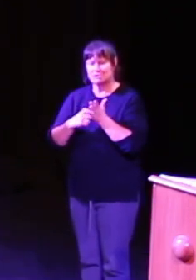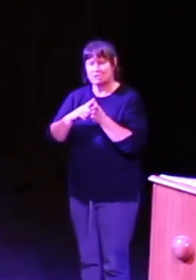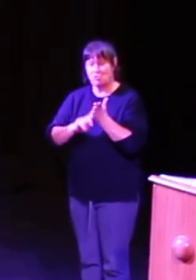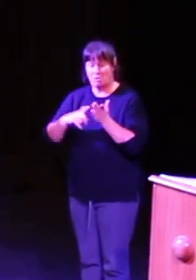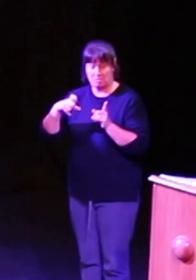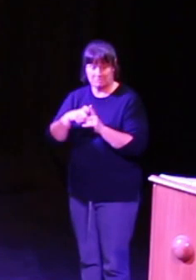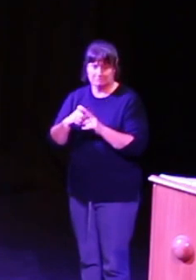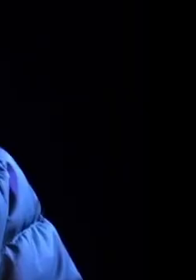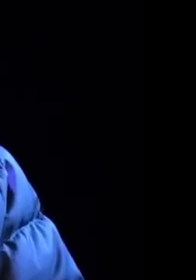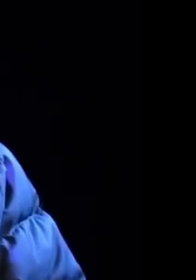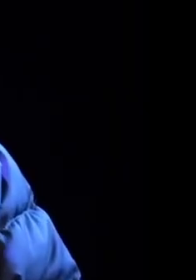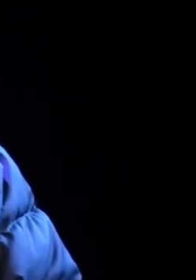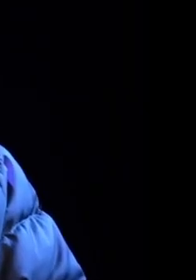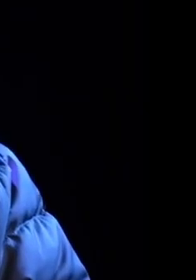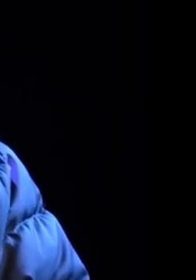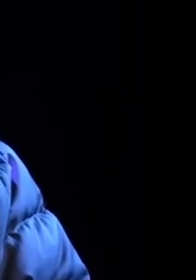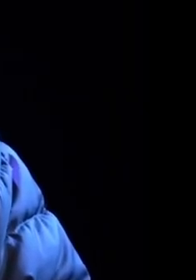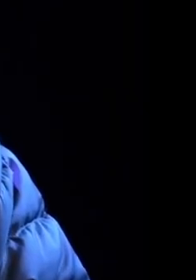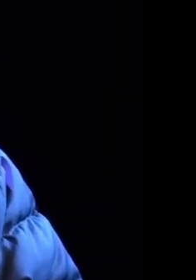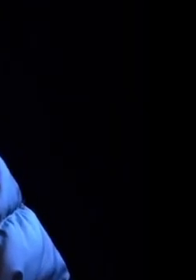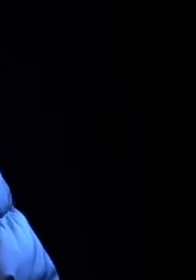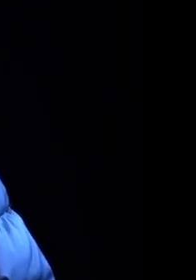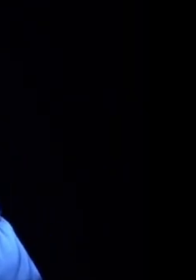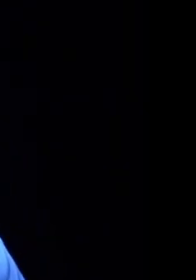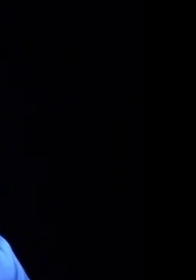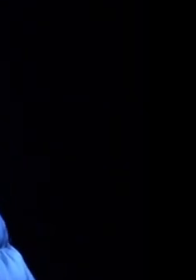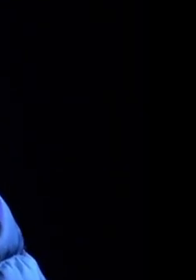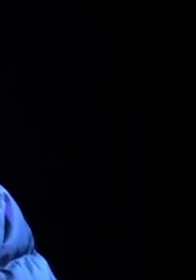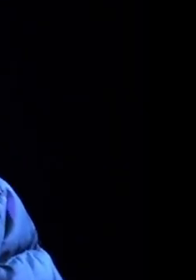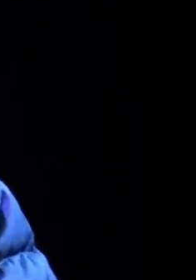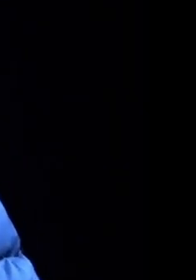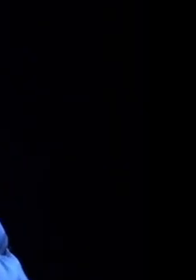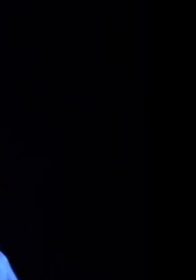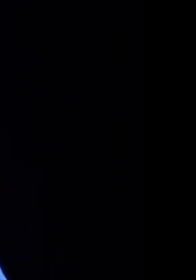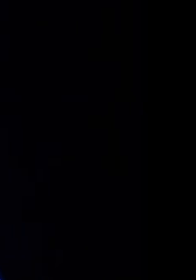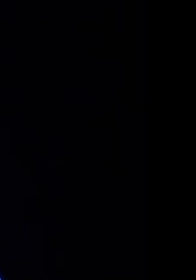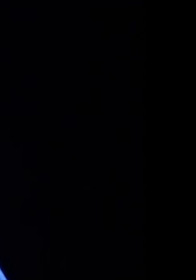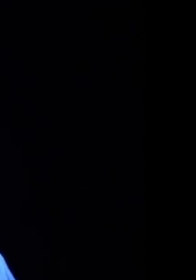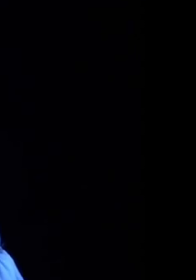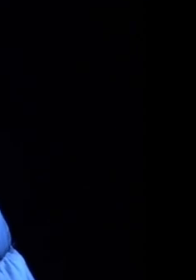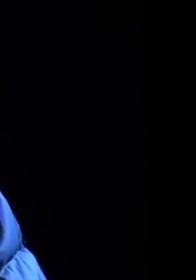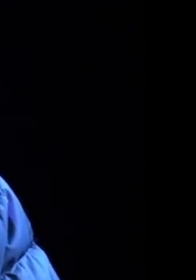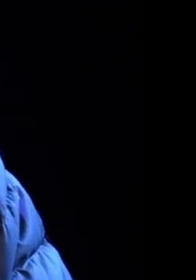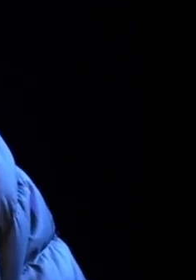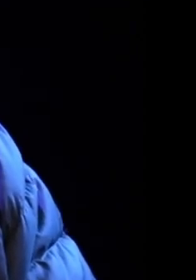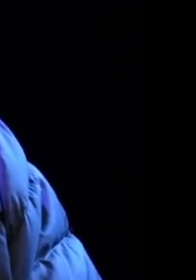standing here before you for the first Māori, one of the first Māori Ward seats alongside Debbie Marshall-Lobb.